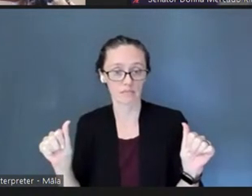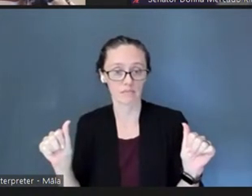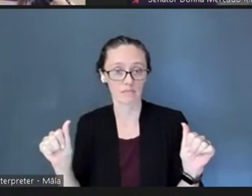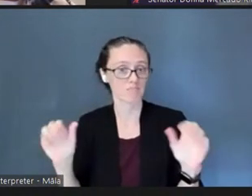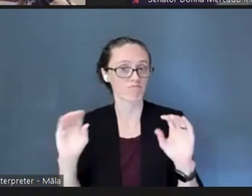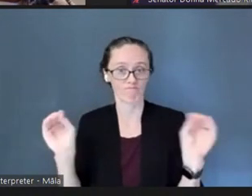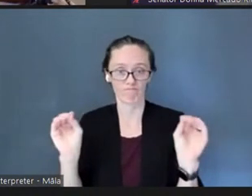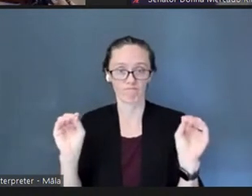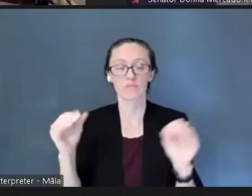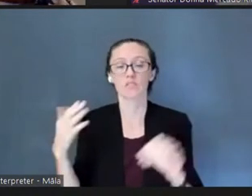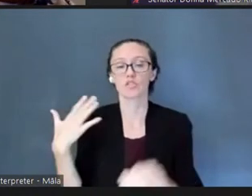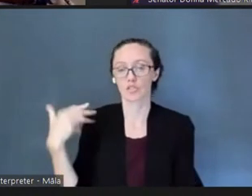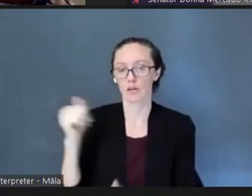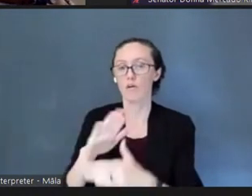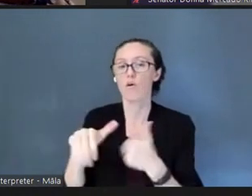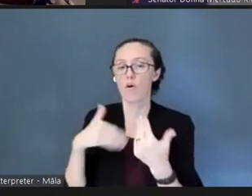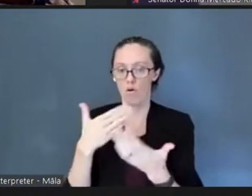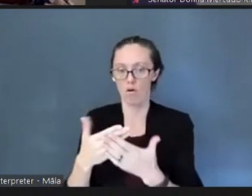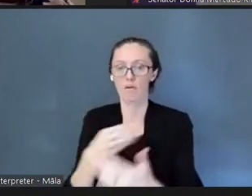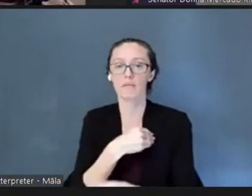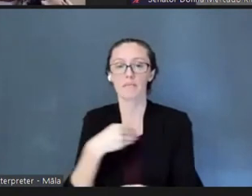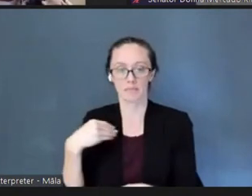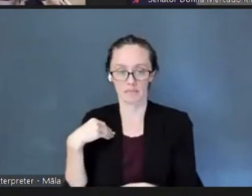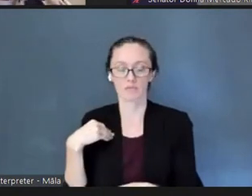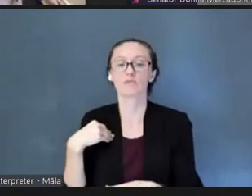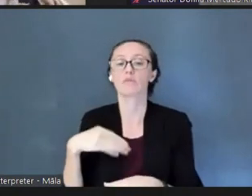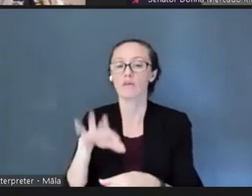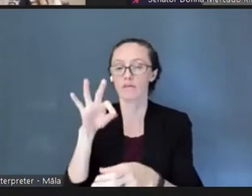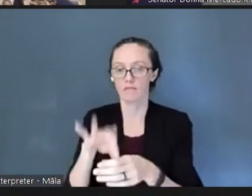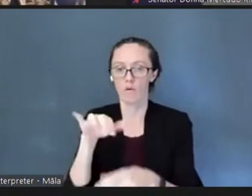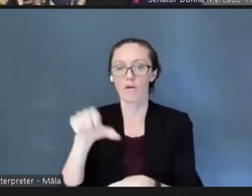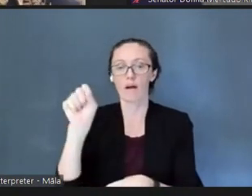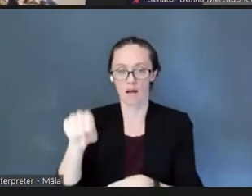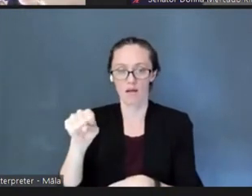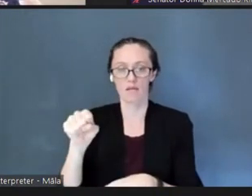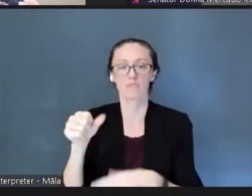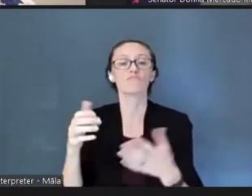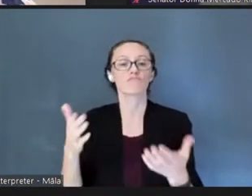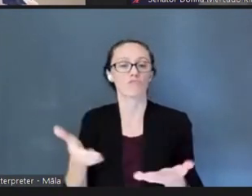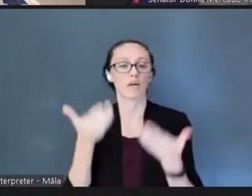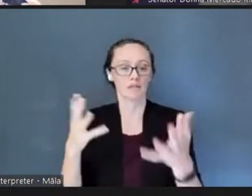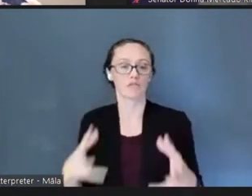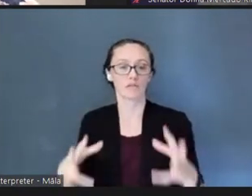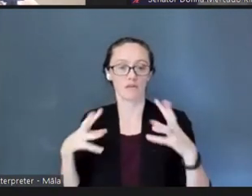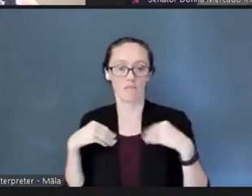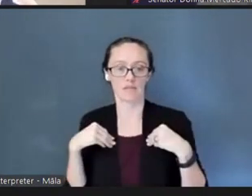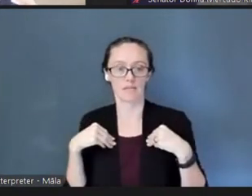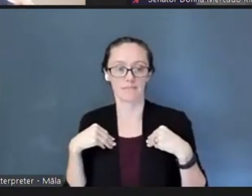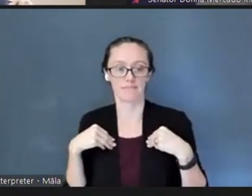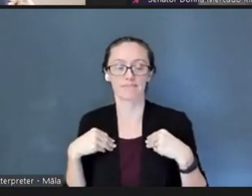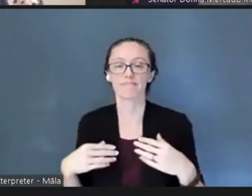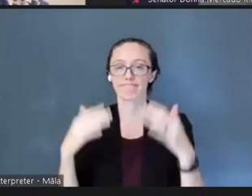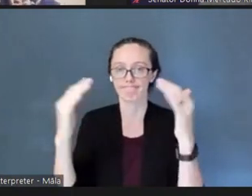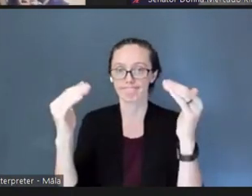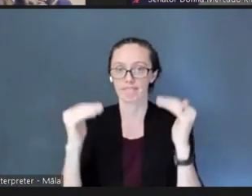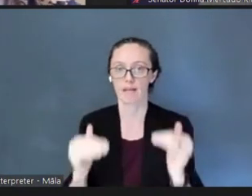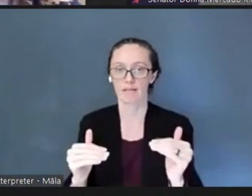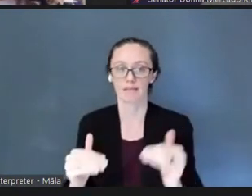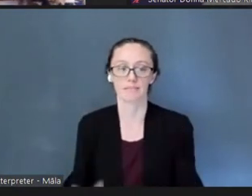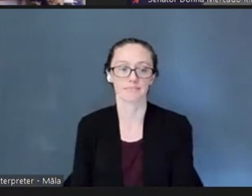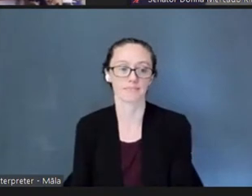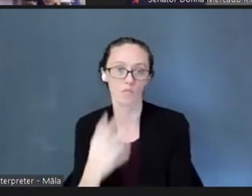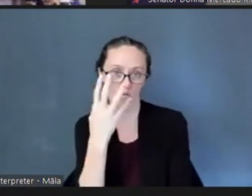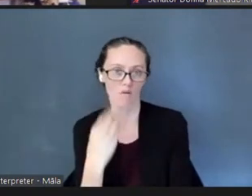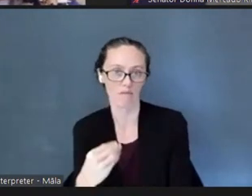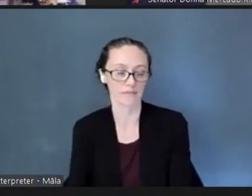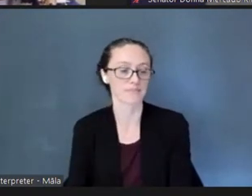Seeing none, Chair, all other members vote aye. Recommendation adopted. Thank you. Next up is SB 826. This prohibits a sex offender from